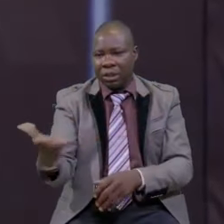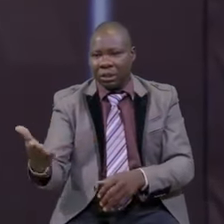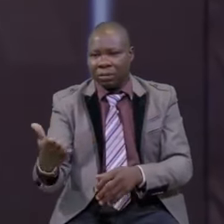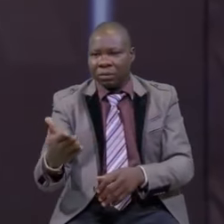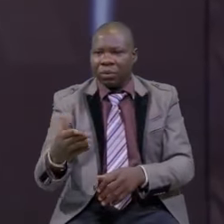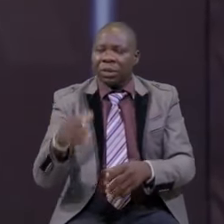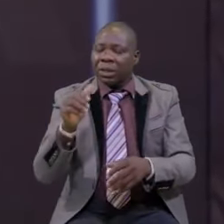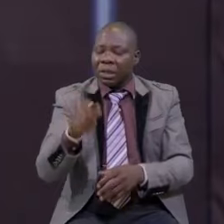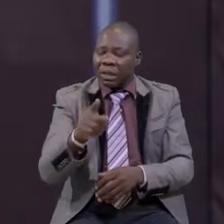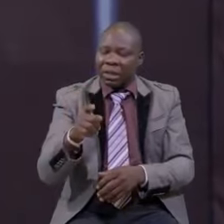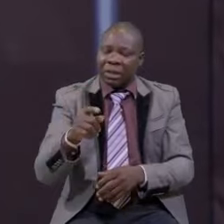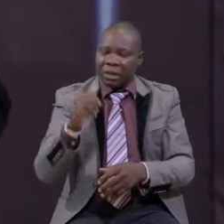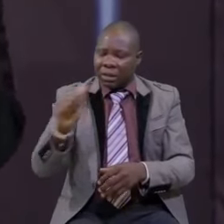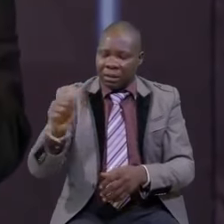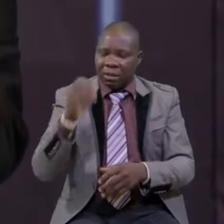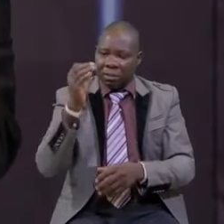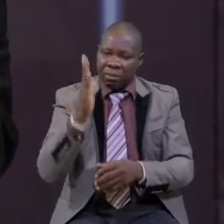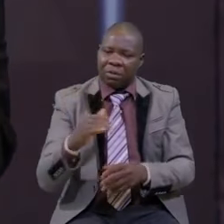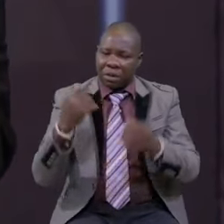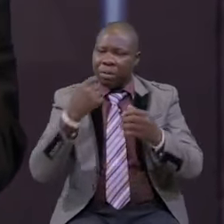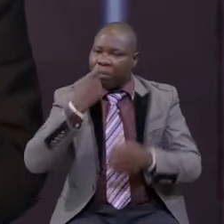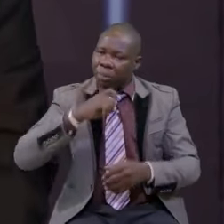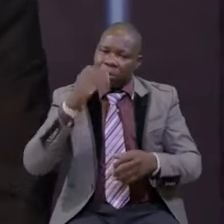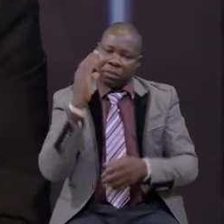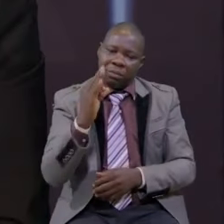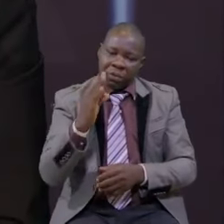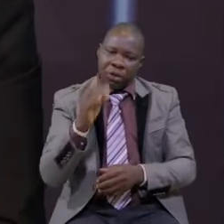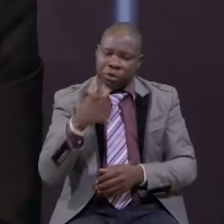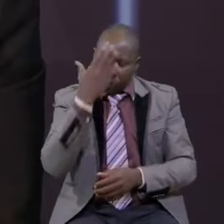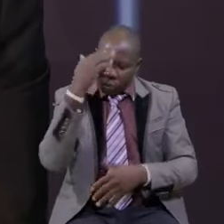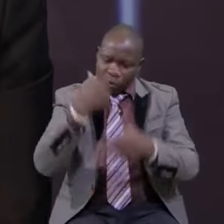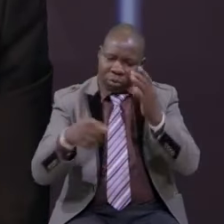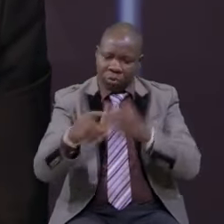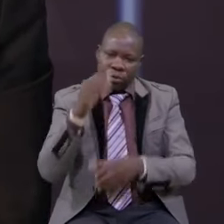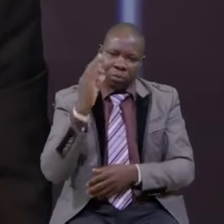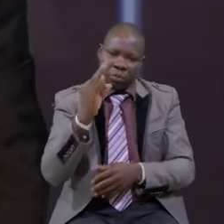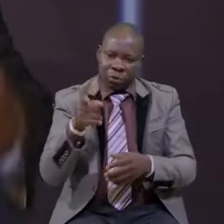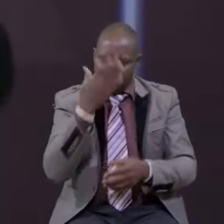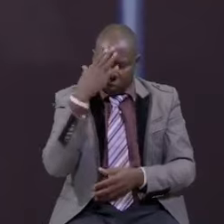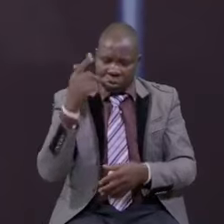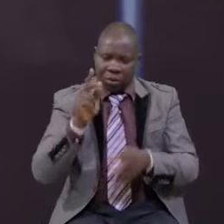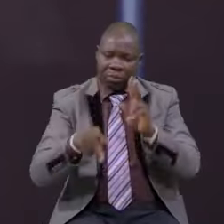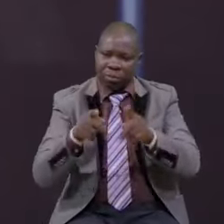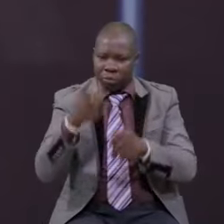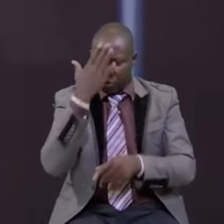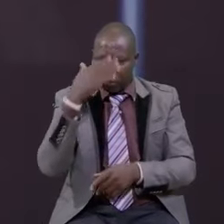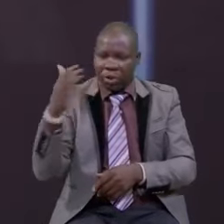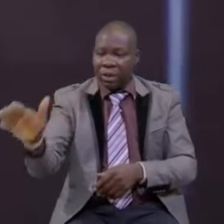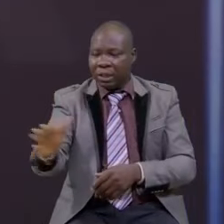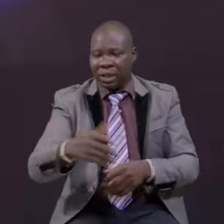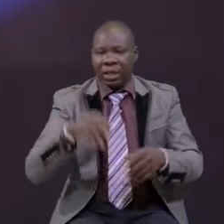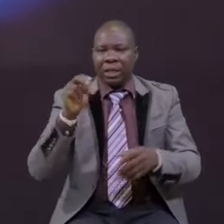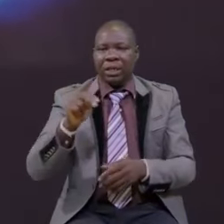you are ministering to the people. You know what you minister, you know the people, you know their need, and then you link